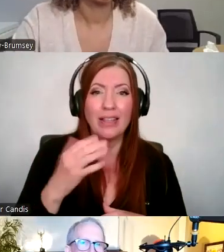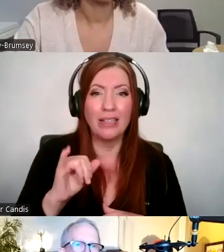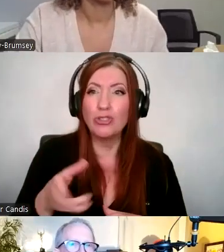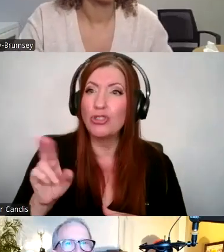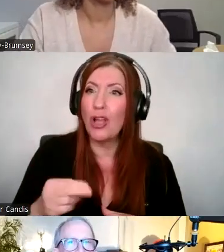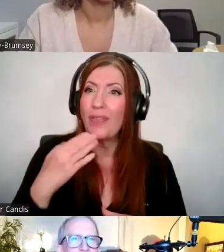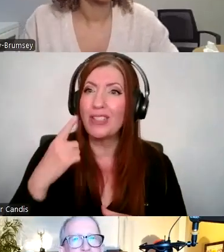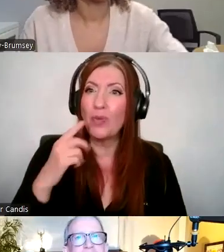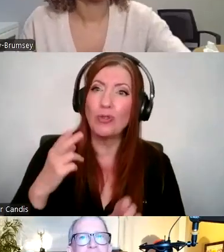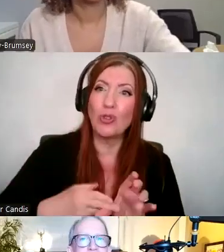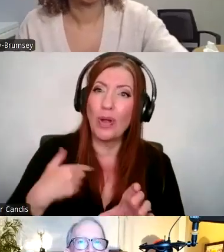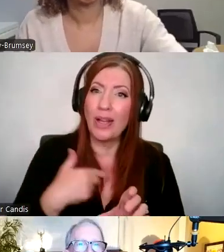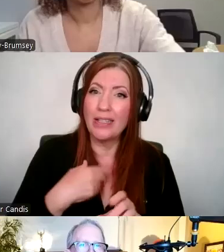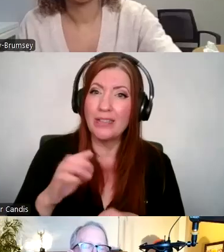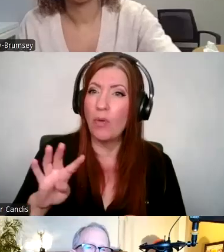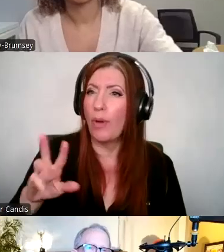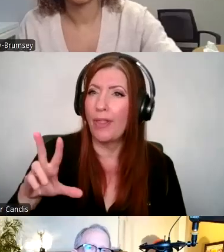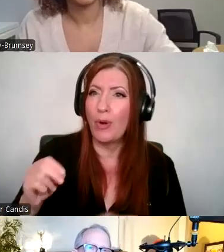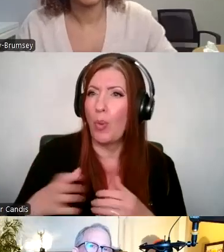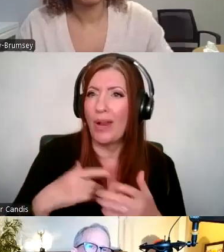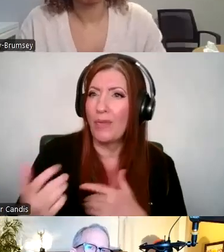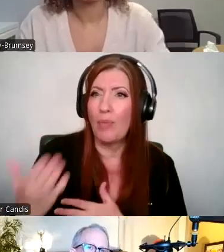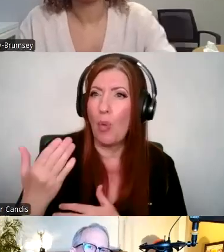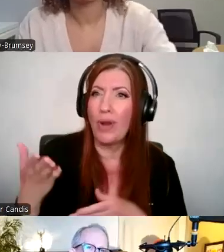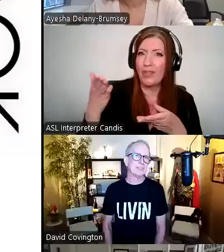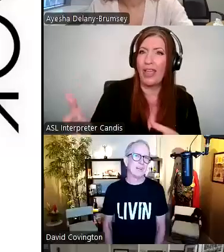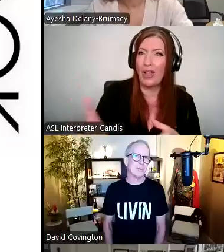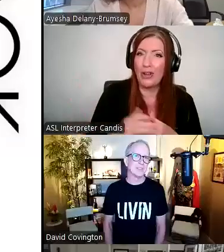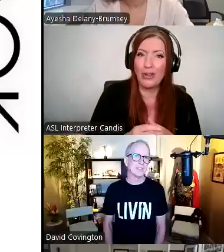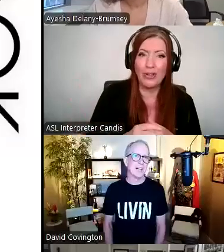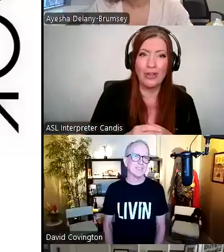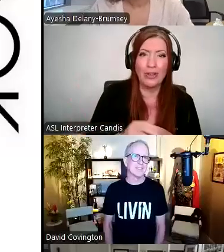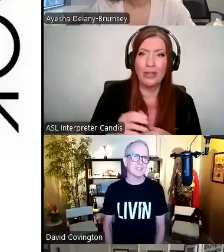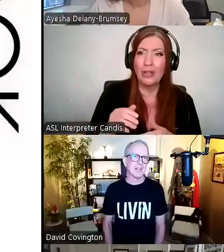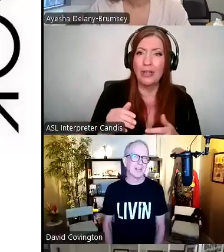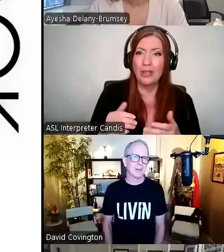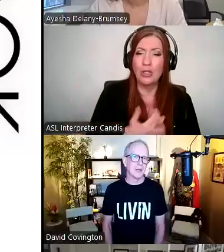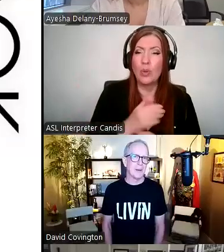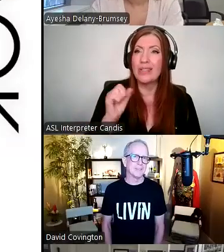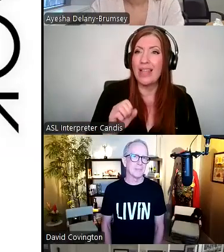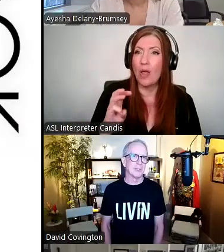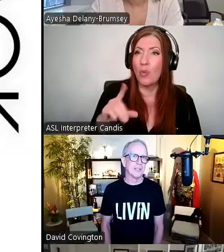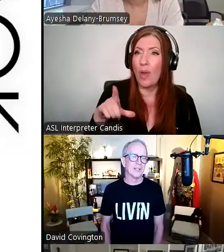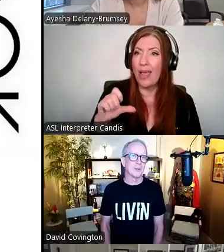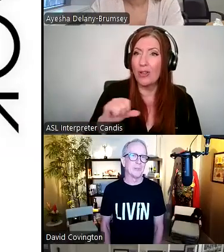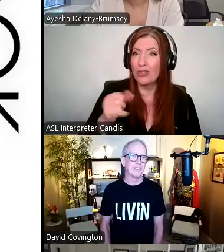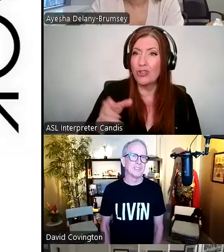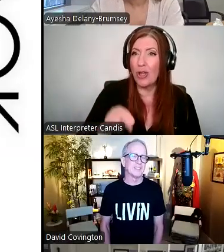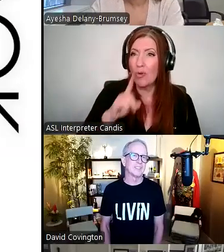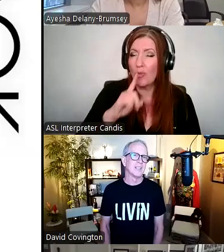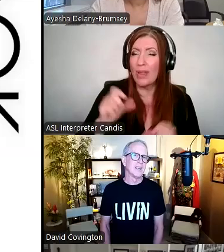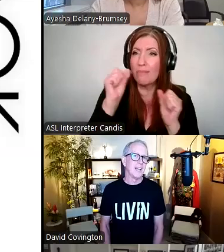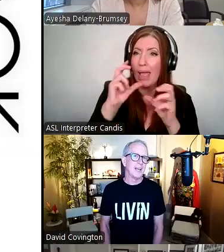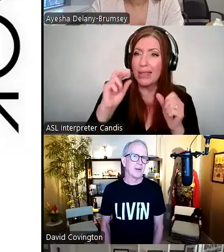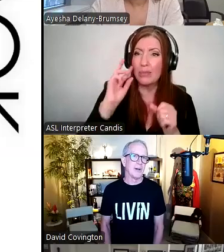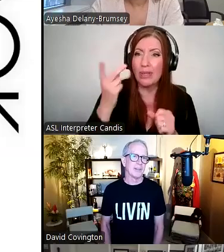at 4:30, whatever it is in the morning there in New South Wales. John, such an amazing political,